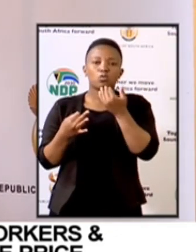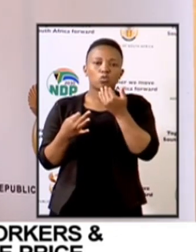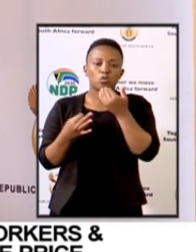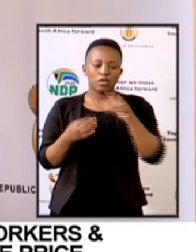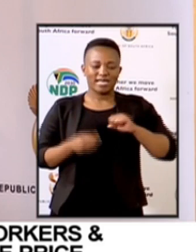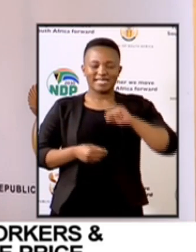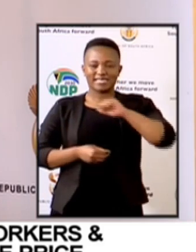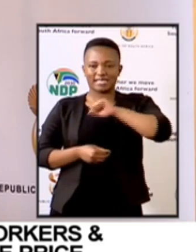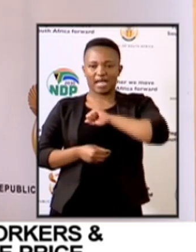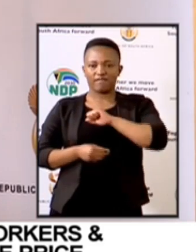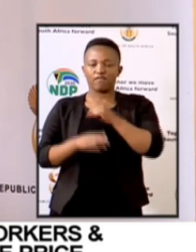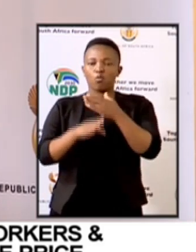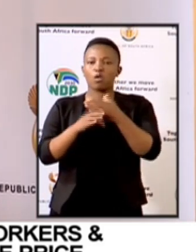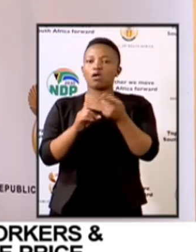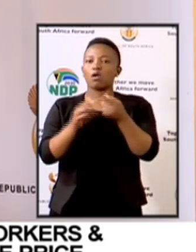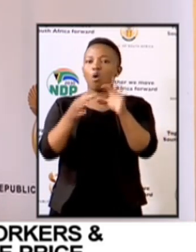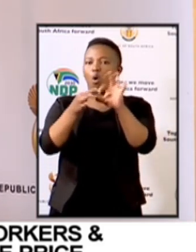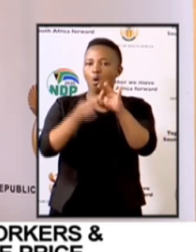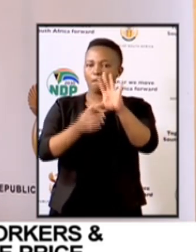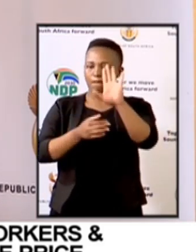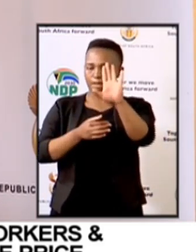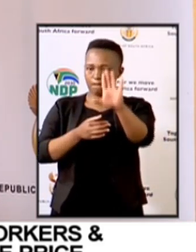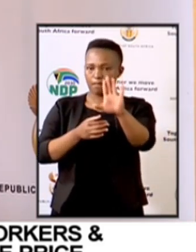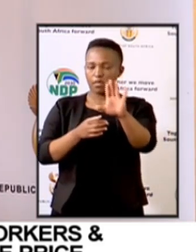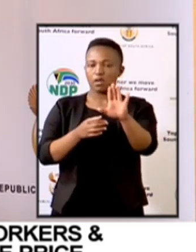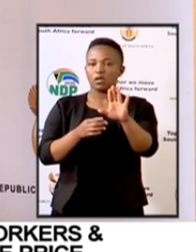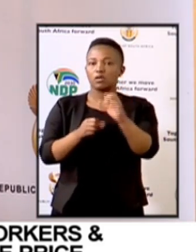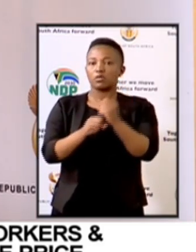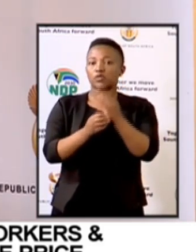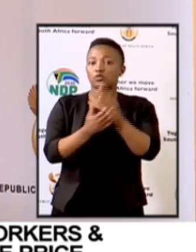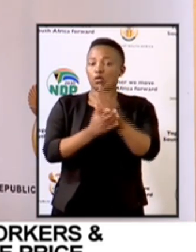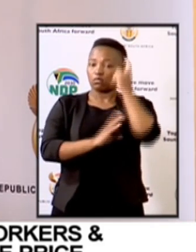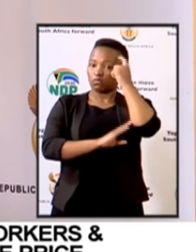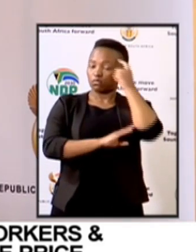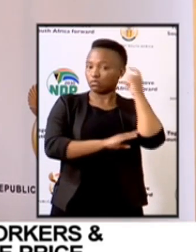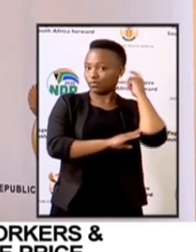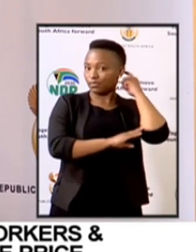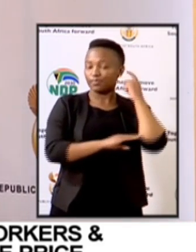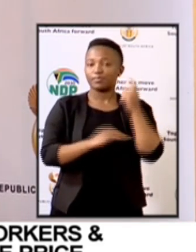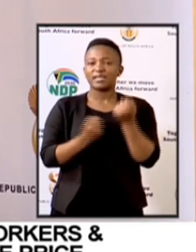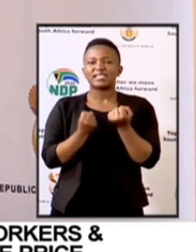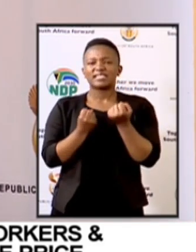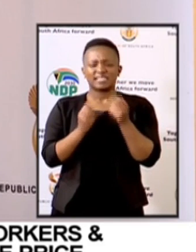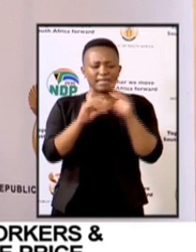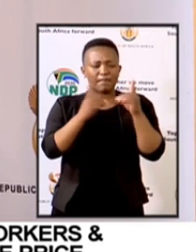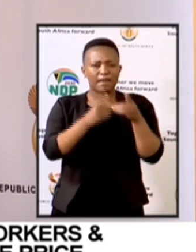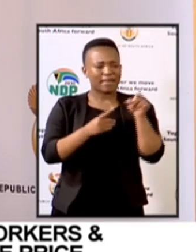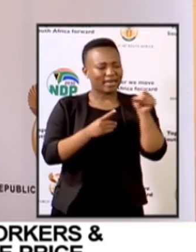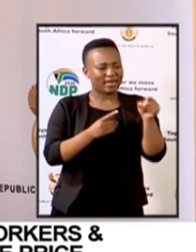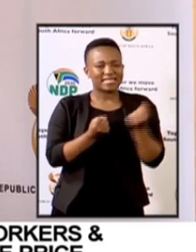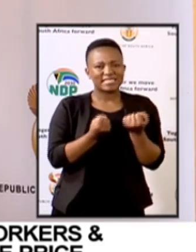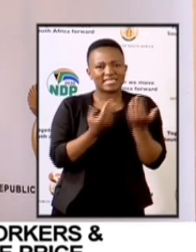due consideration to the service delivery needs of the departments.